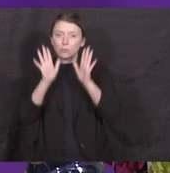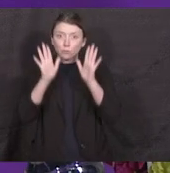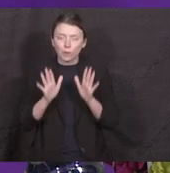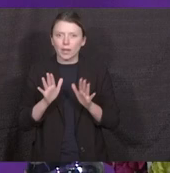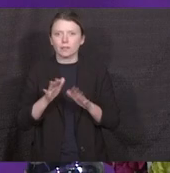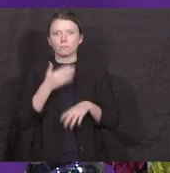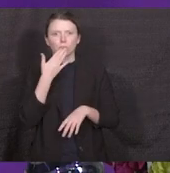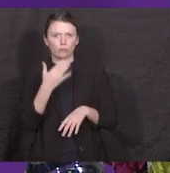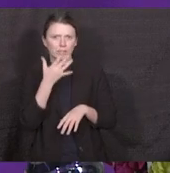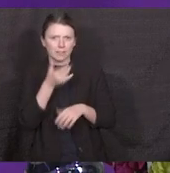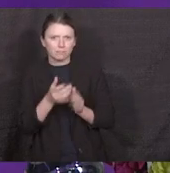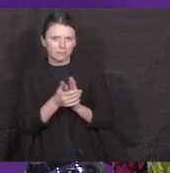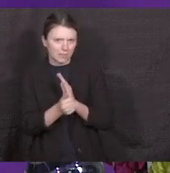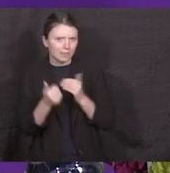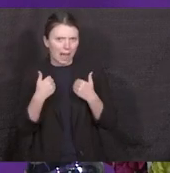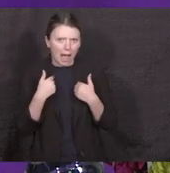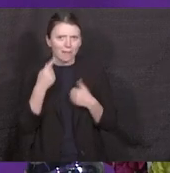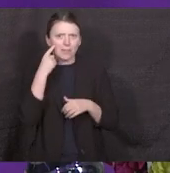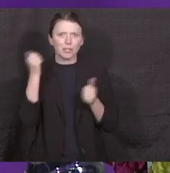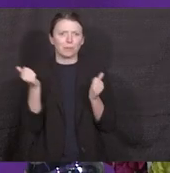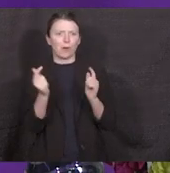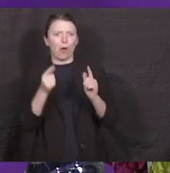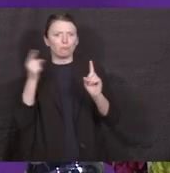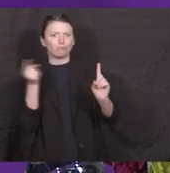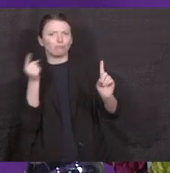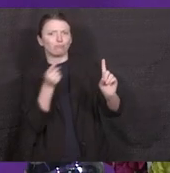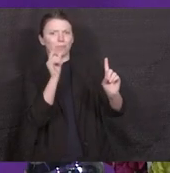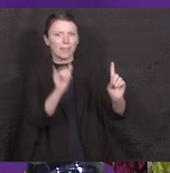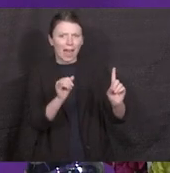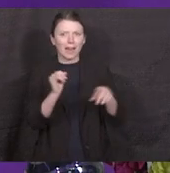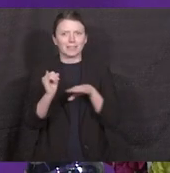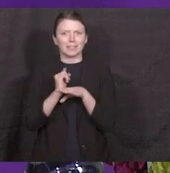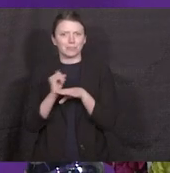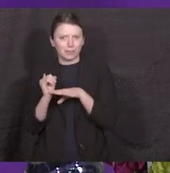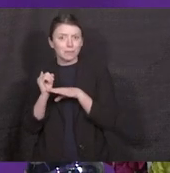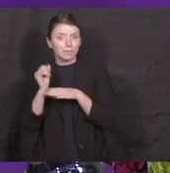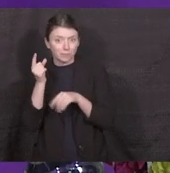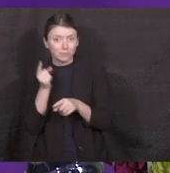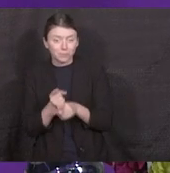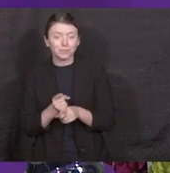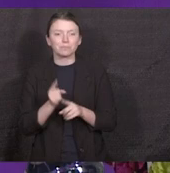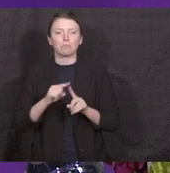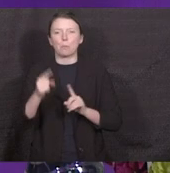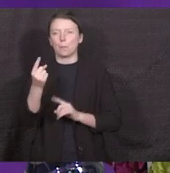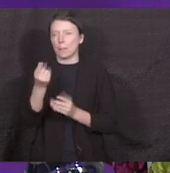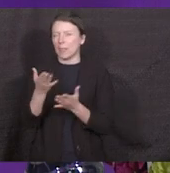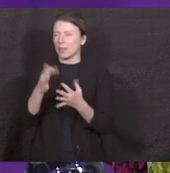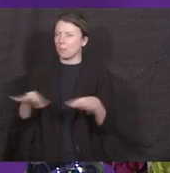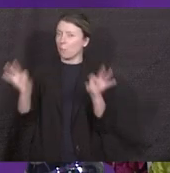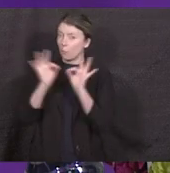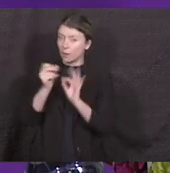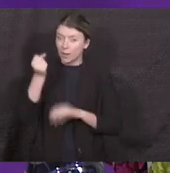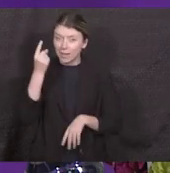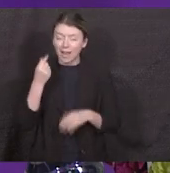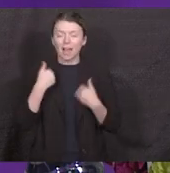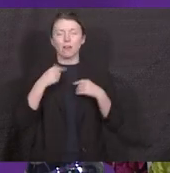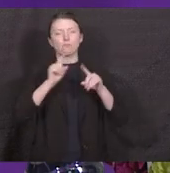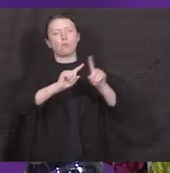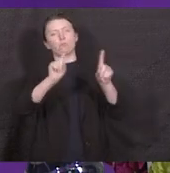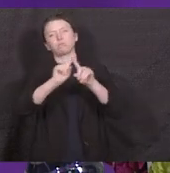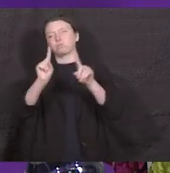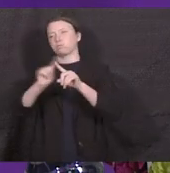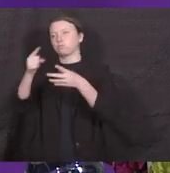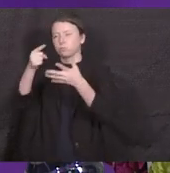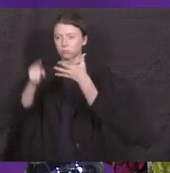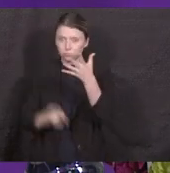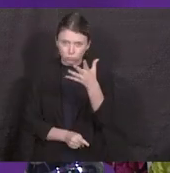think that's kind of what we all strive to be if you want to go into the entertainment industry. But I think one thing we're trying to get our folks to understand is there are a lot of other wonderful careers within